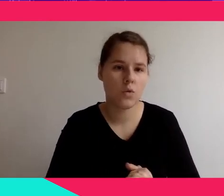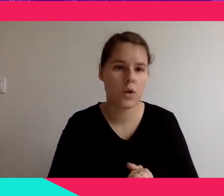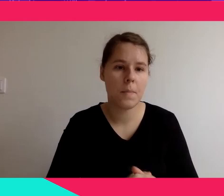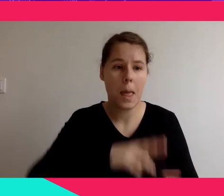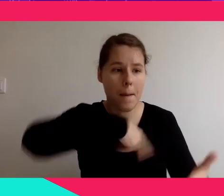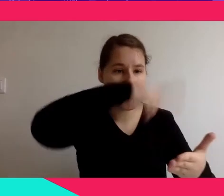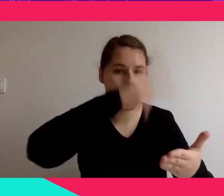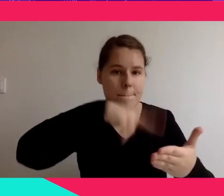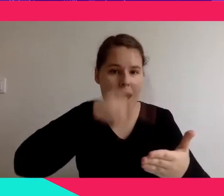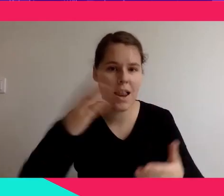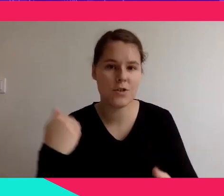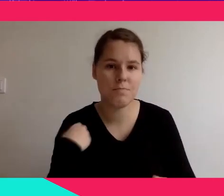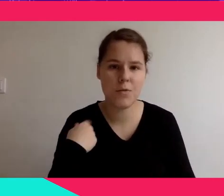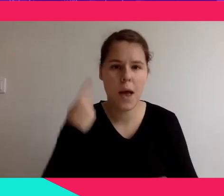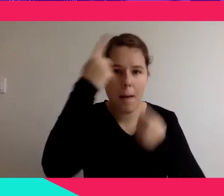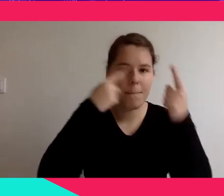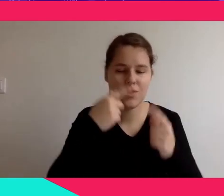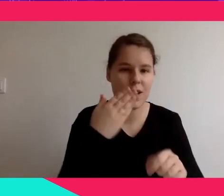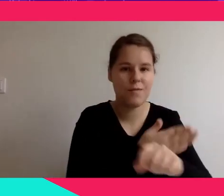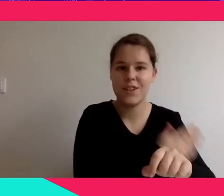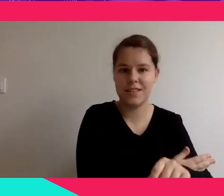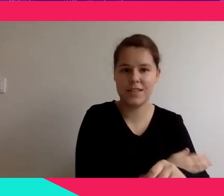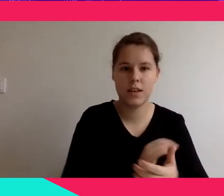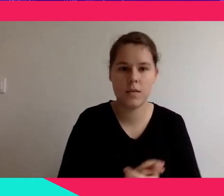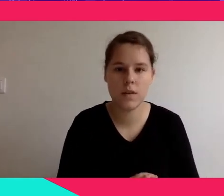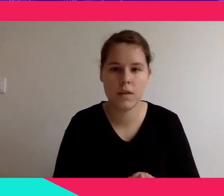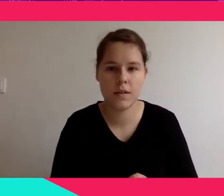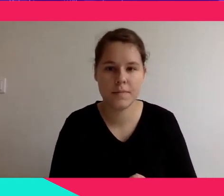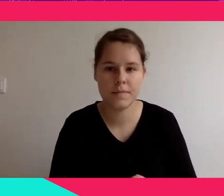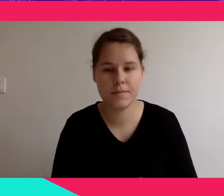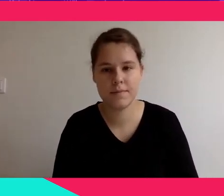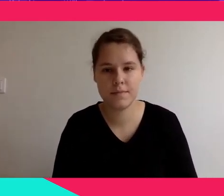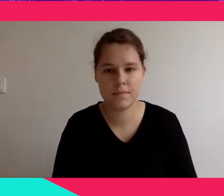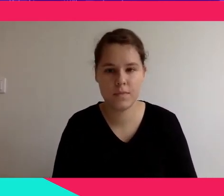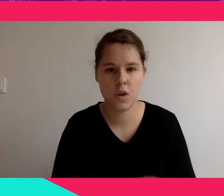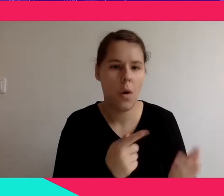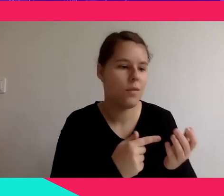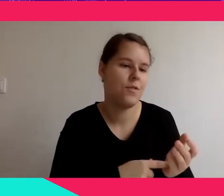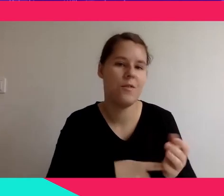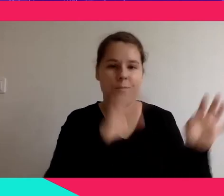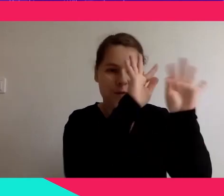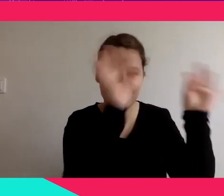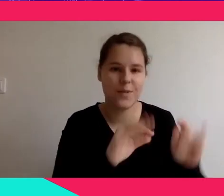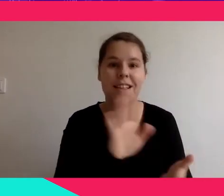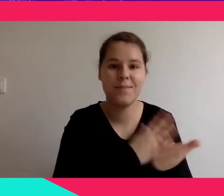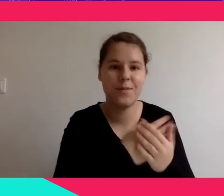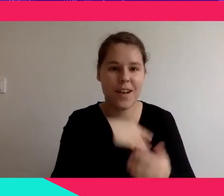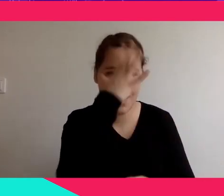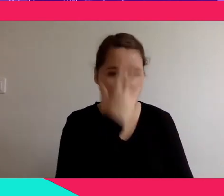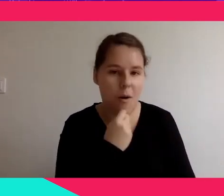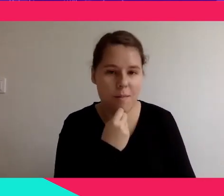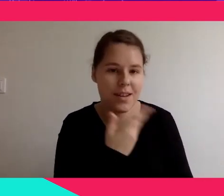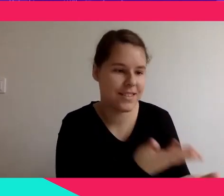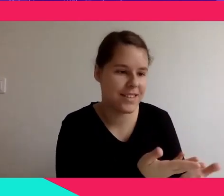these paintings were doing, they were experiences in which the society was able to meet and